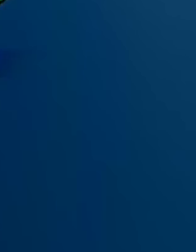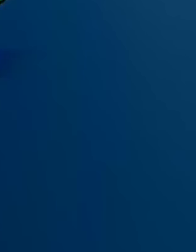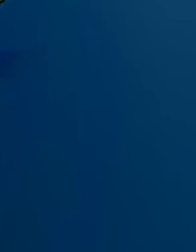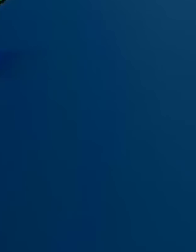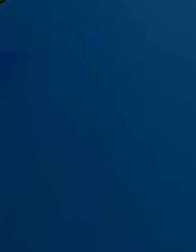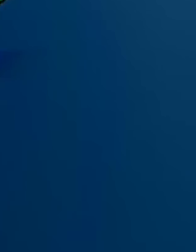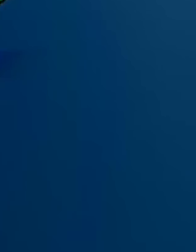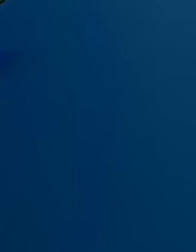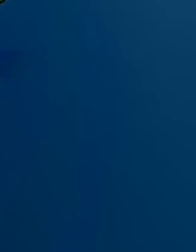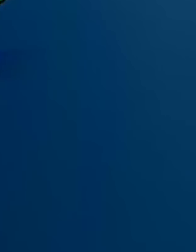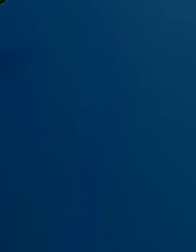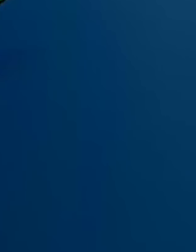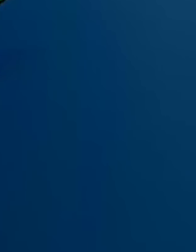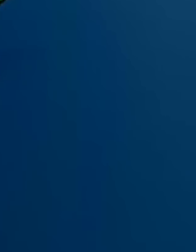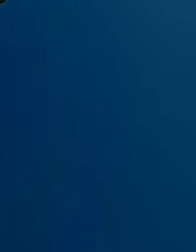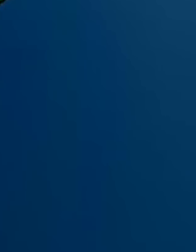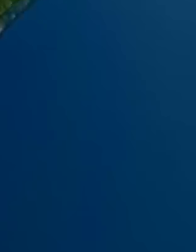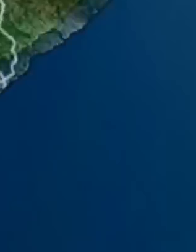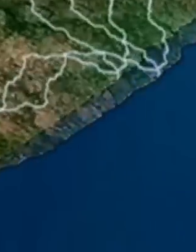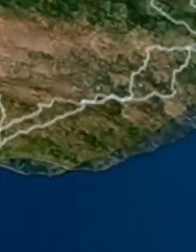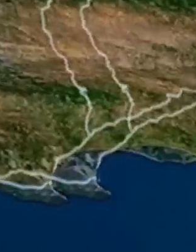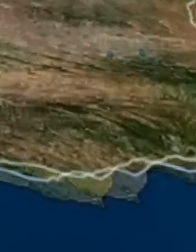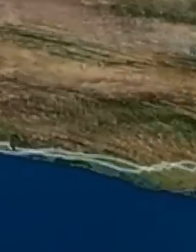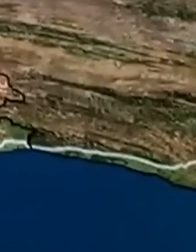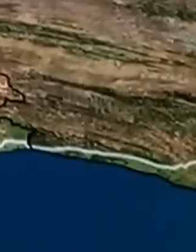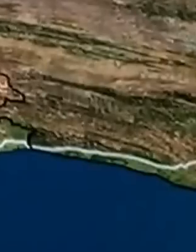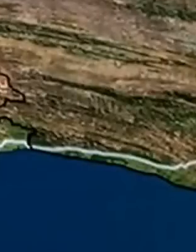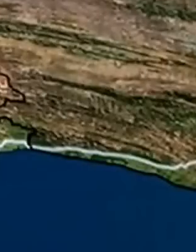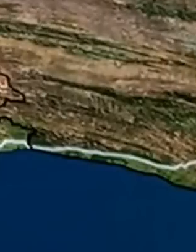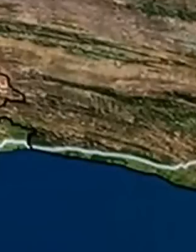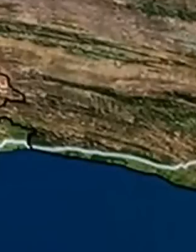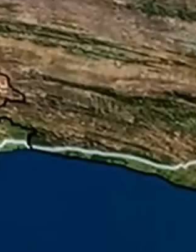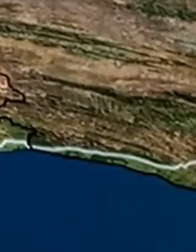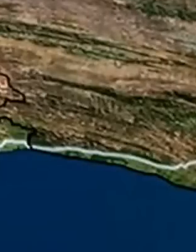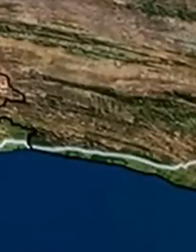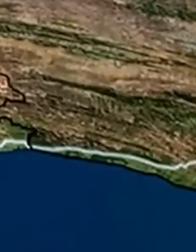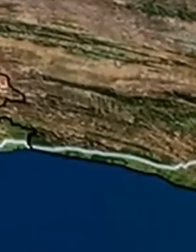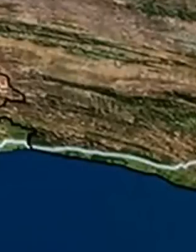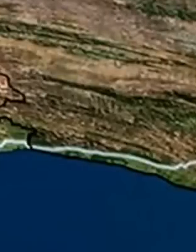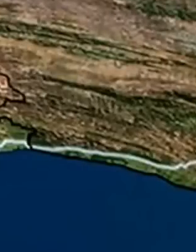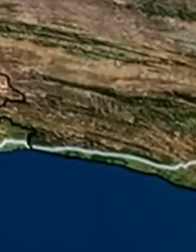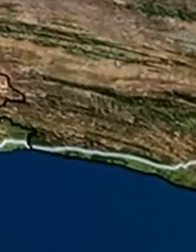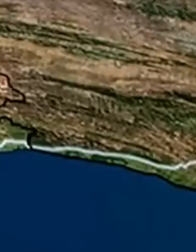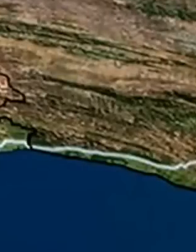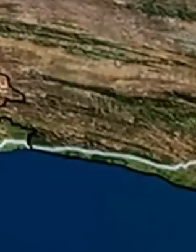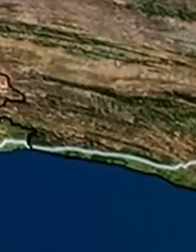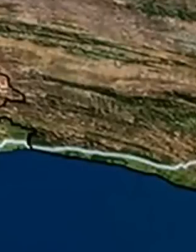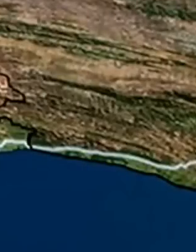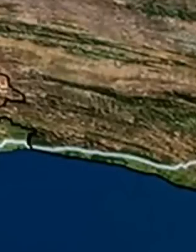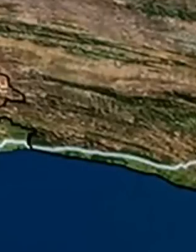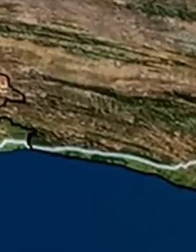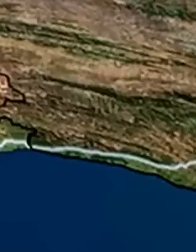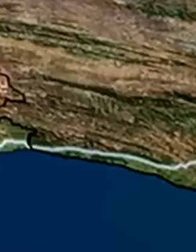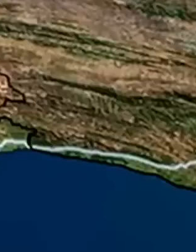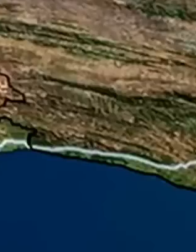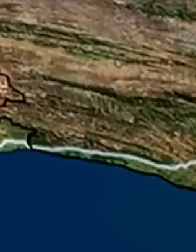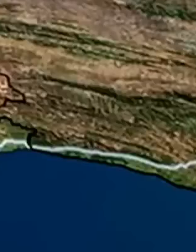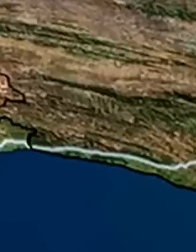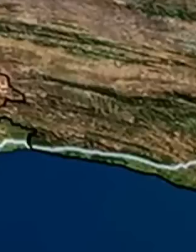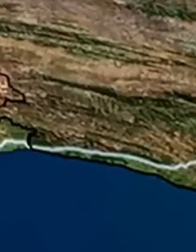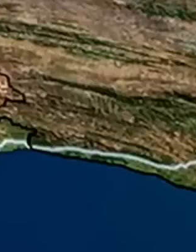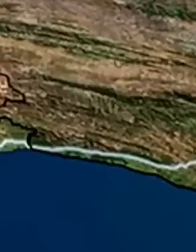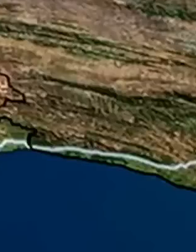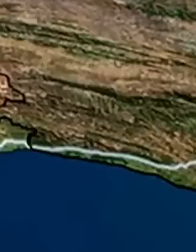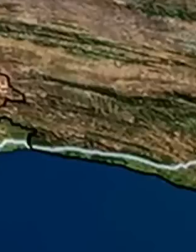le 19 fa Komane teng e tla be thutafetse ka digrata di le 22 mme re lebelele province ya ka kwa Western Cape teng Cape